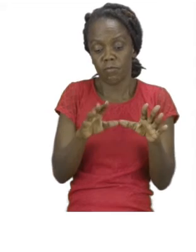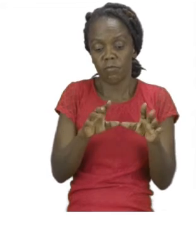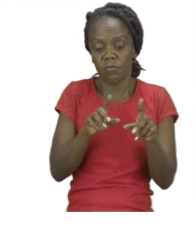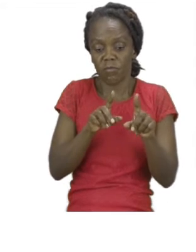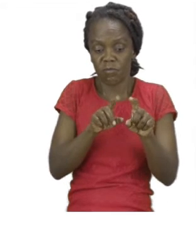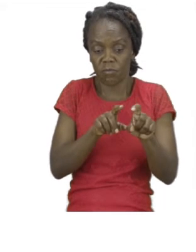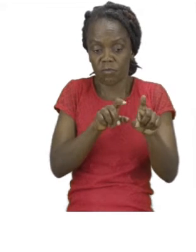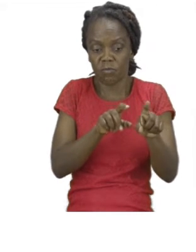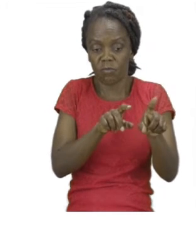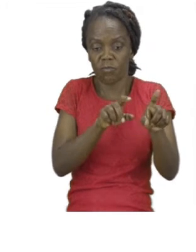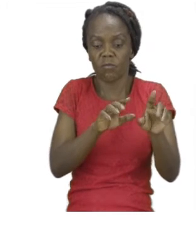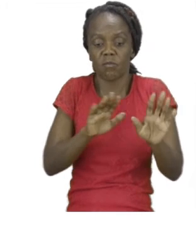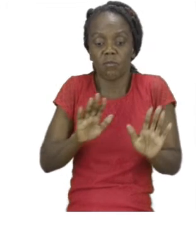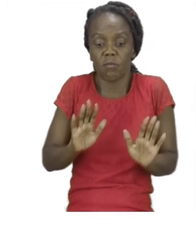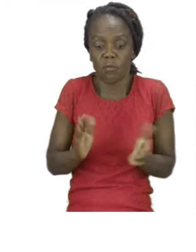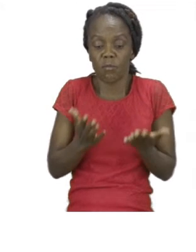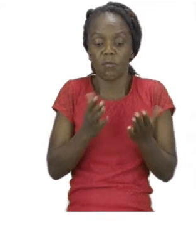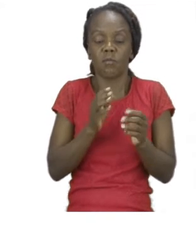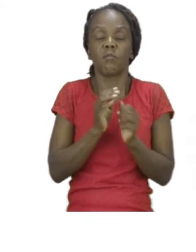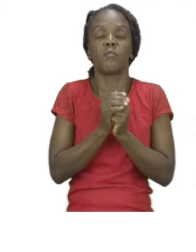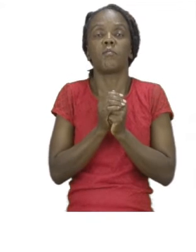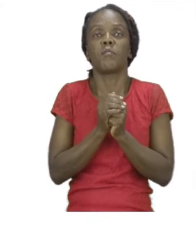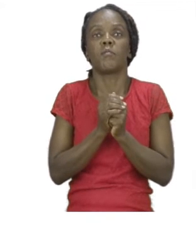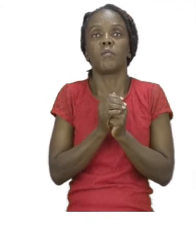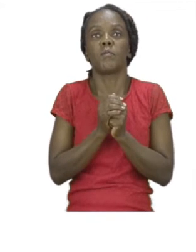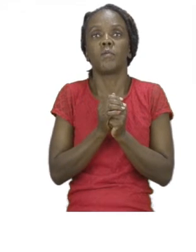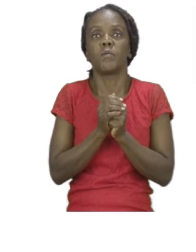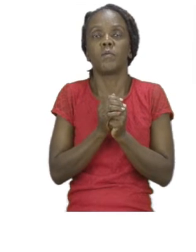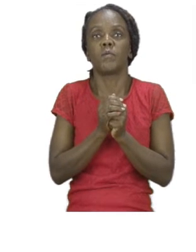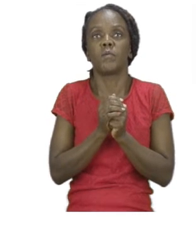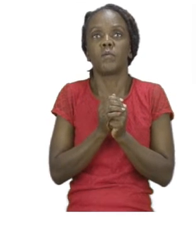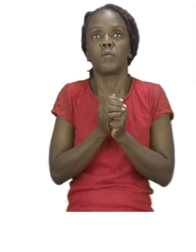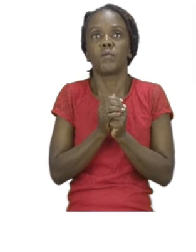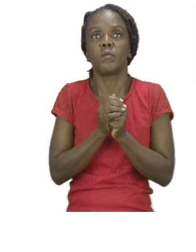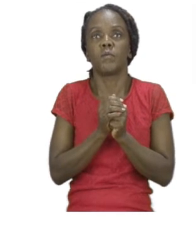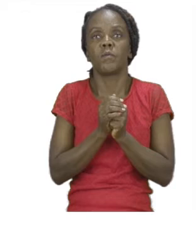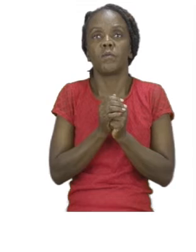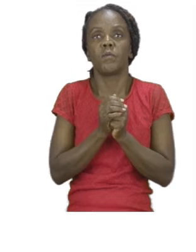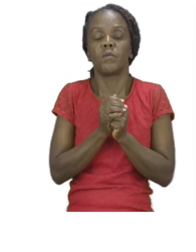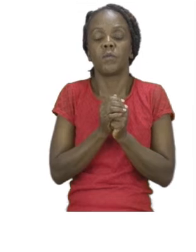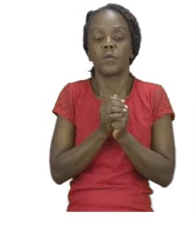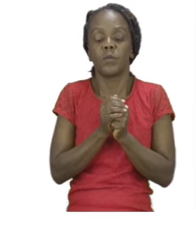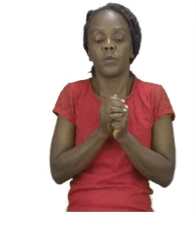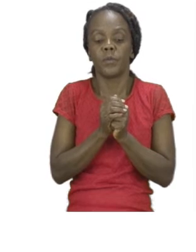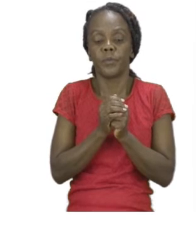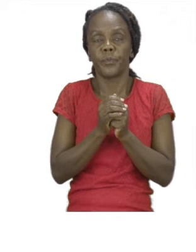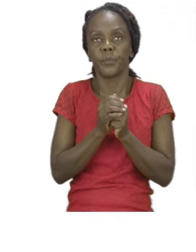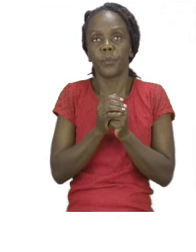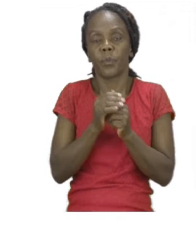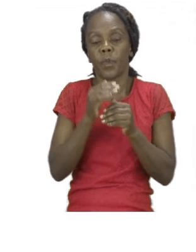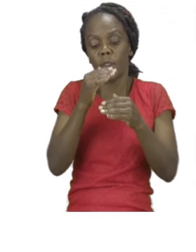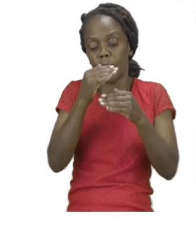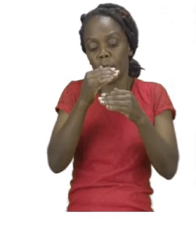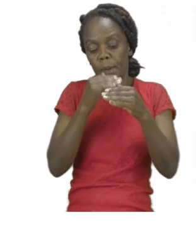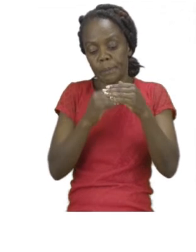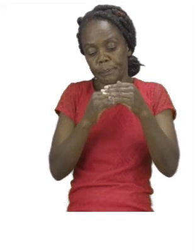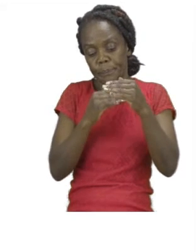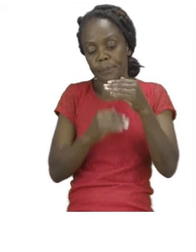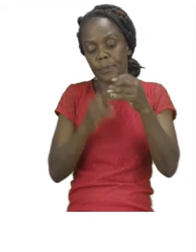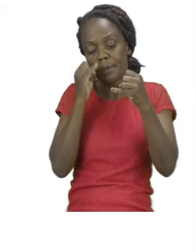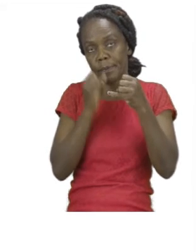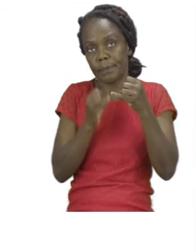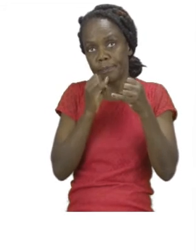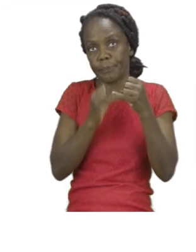see, we have 2 family members missing. So we need to make